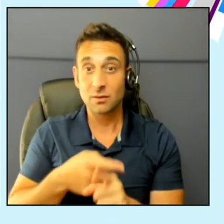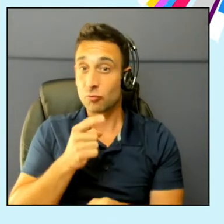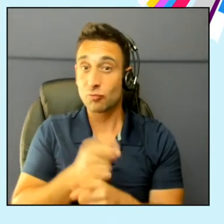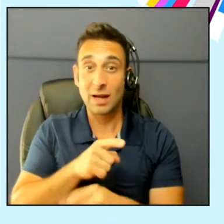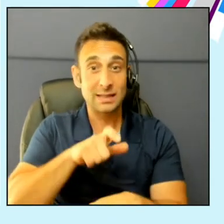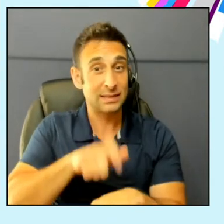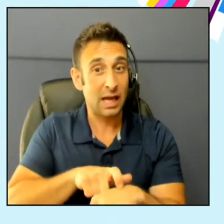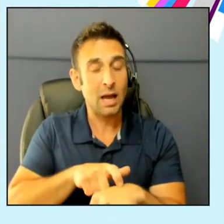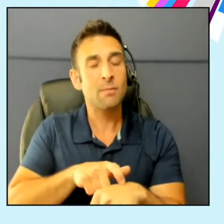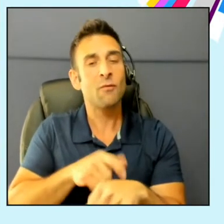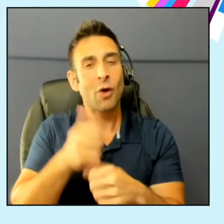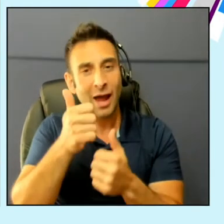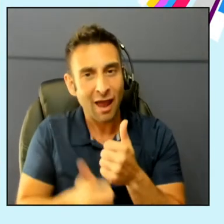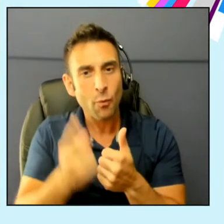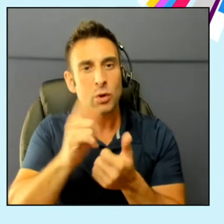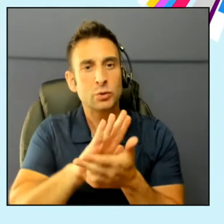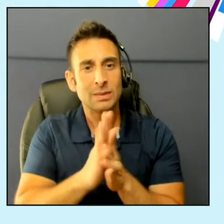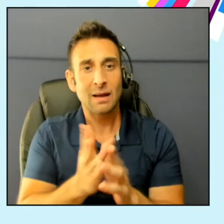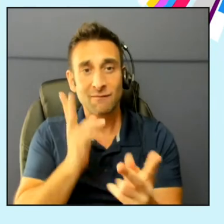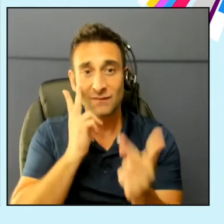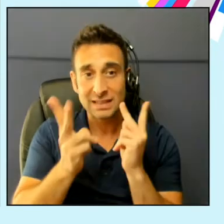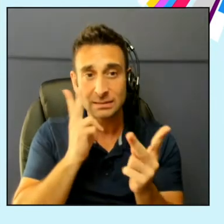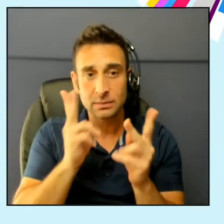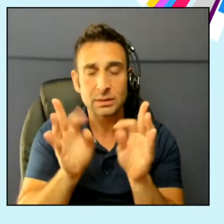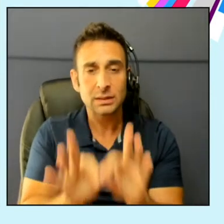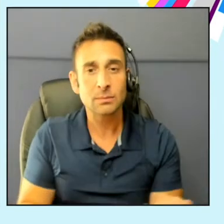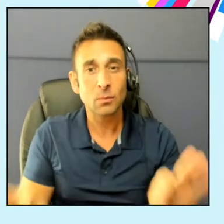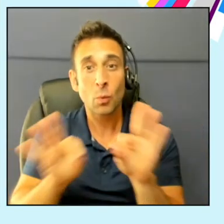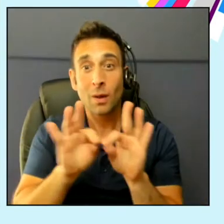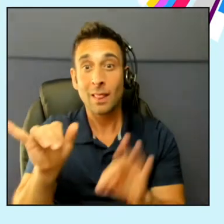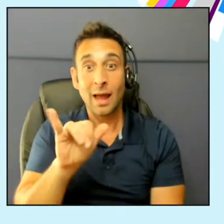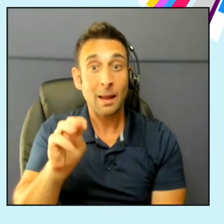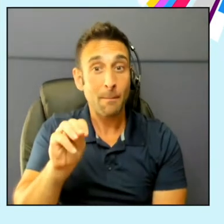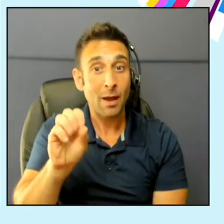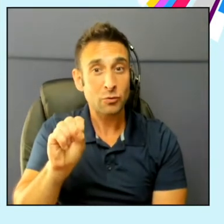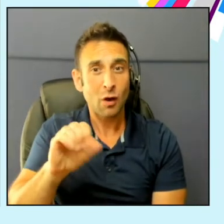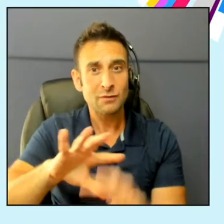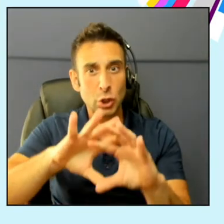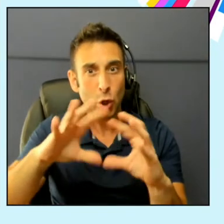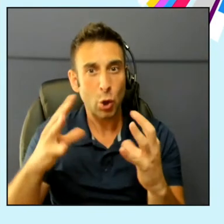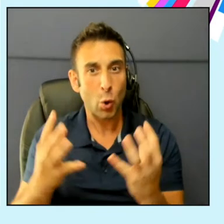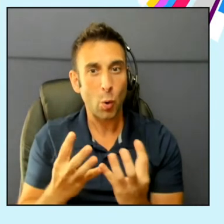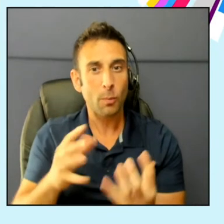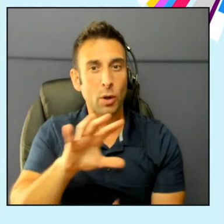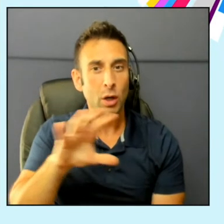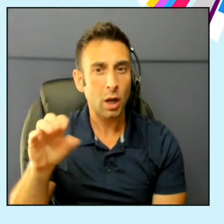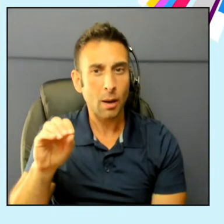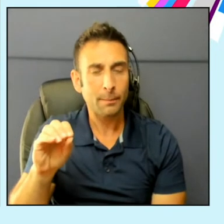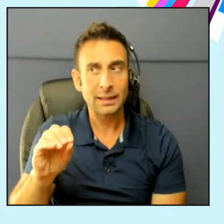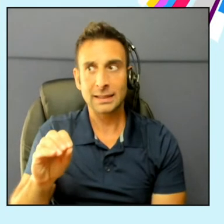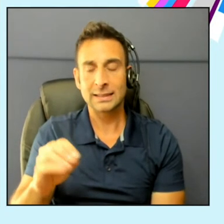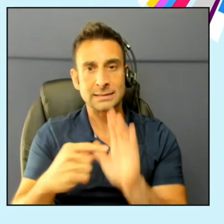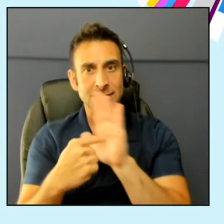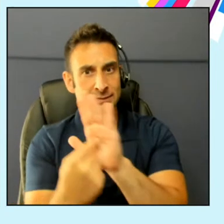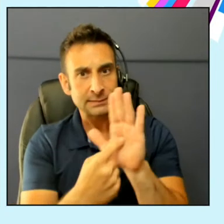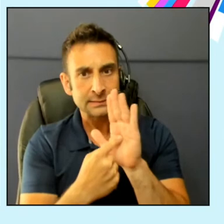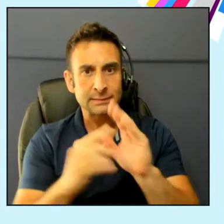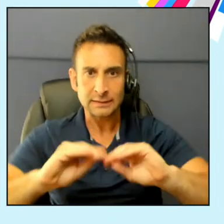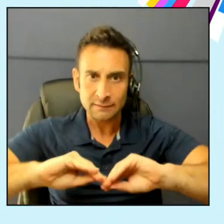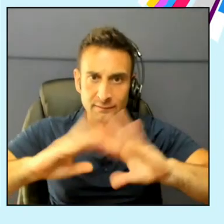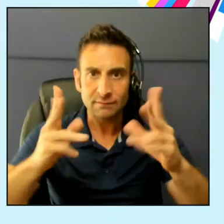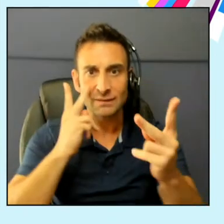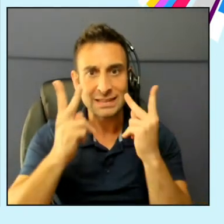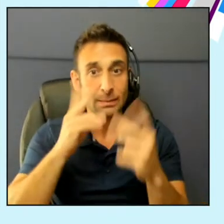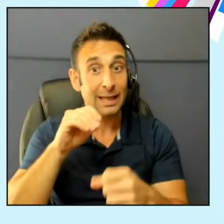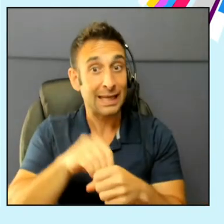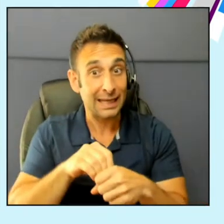visible. It's good to have a global company like Microsoft being vocal and visible in the global Pride Parade and local